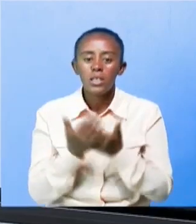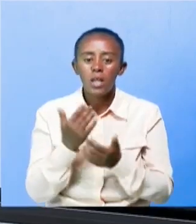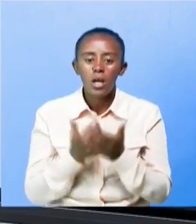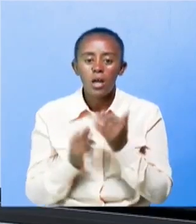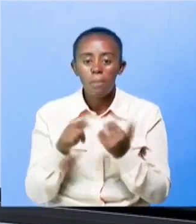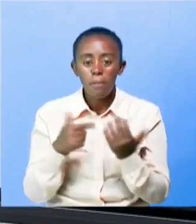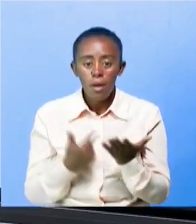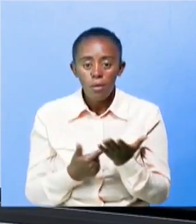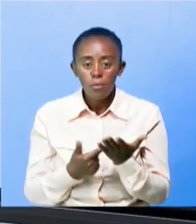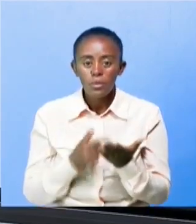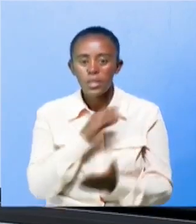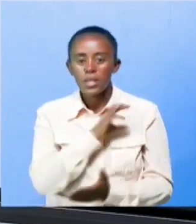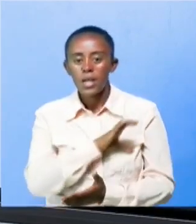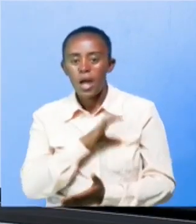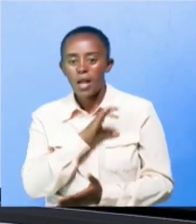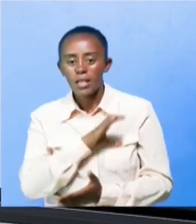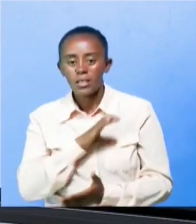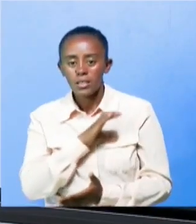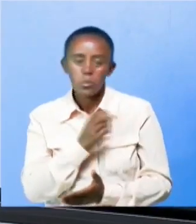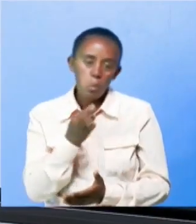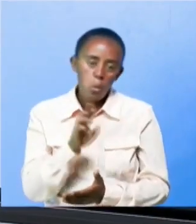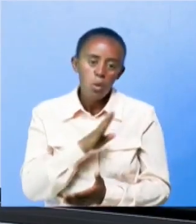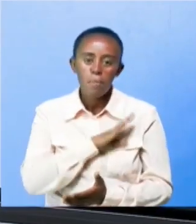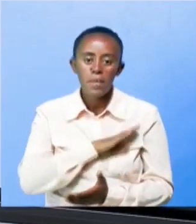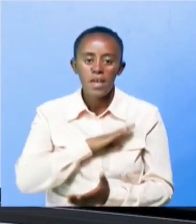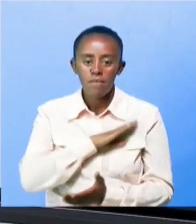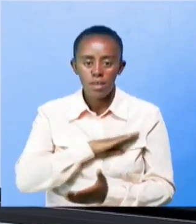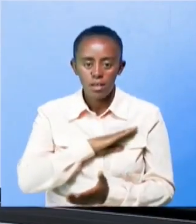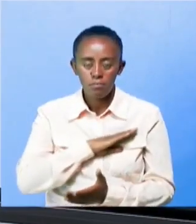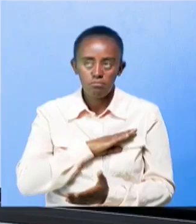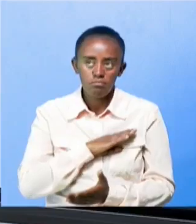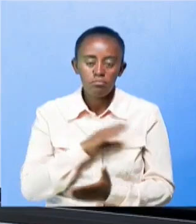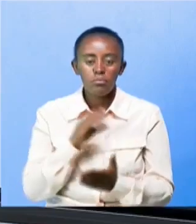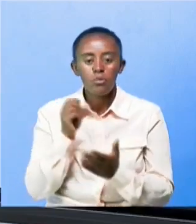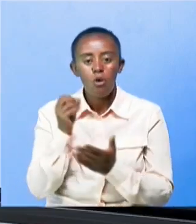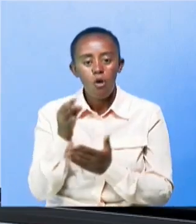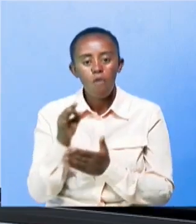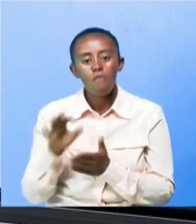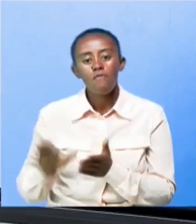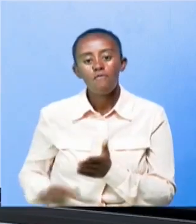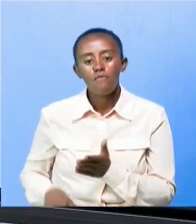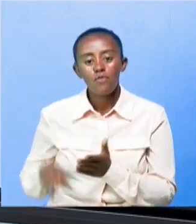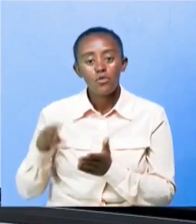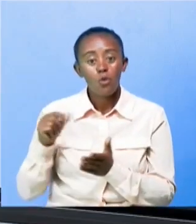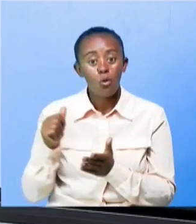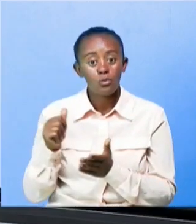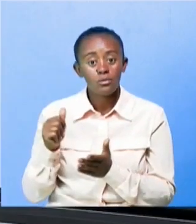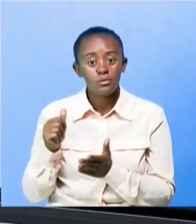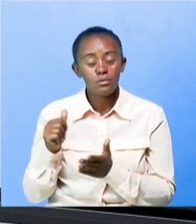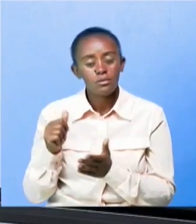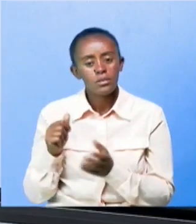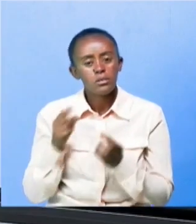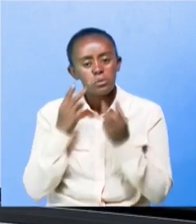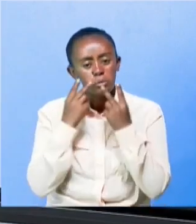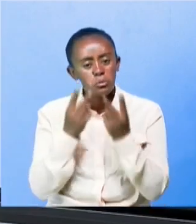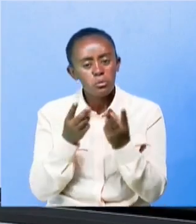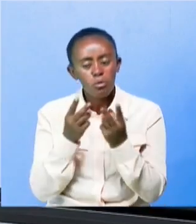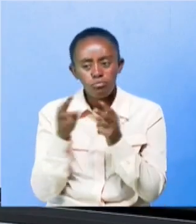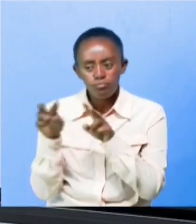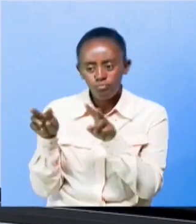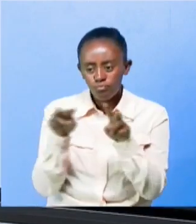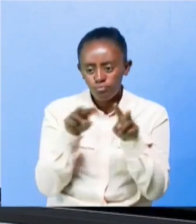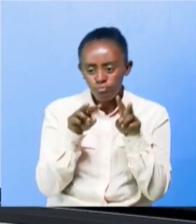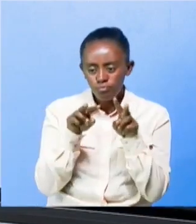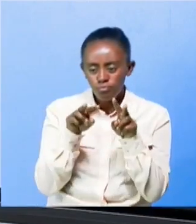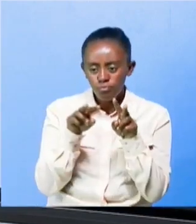about characteristics or behaviors of dogs. When you see a lot of dogs, if they